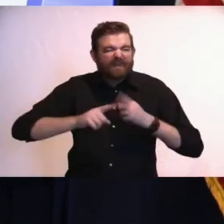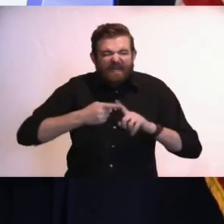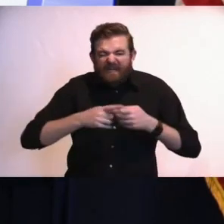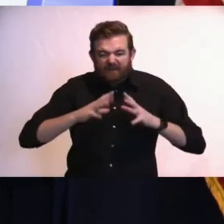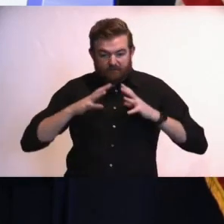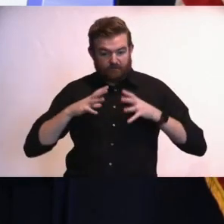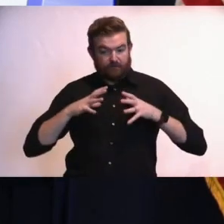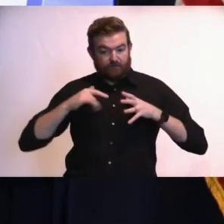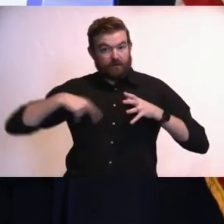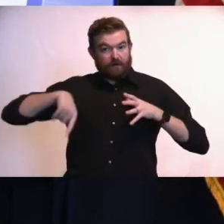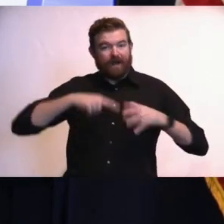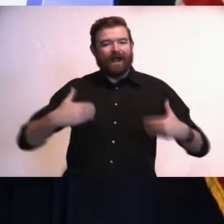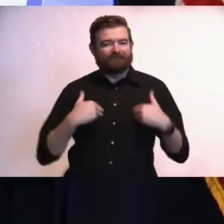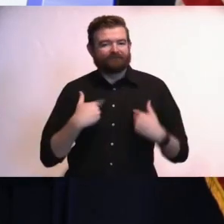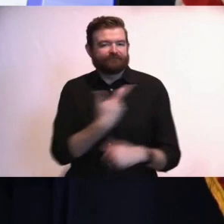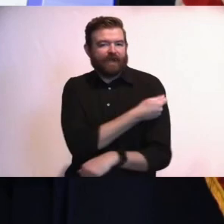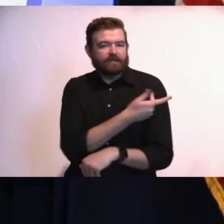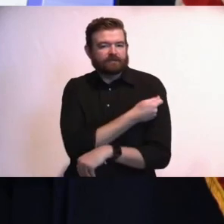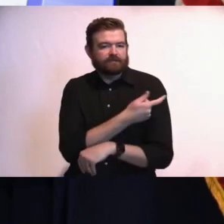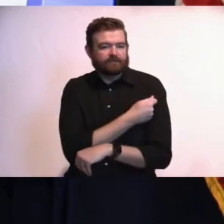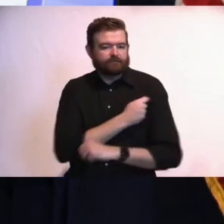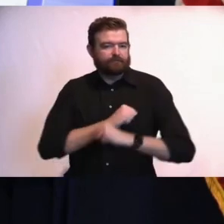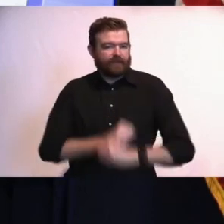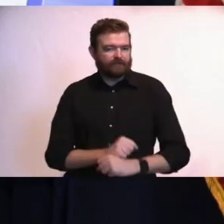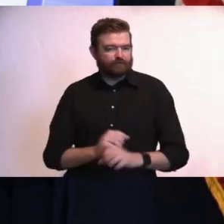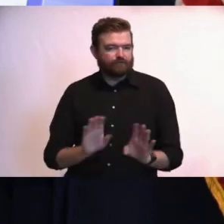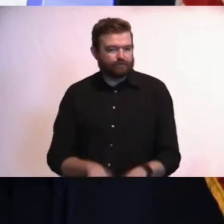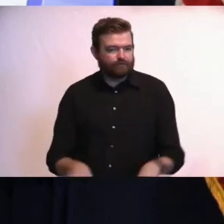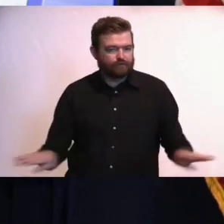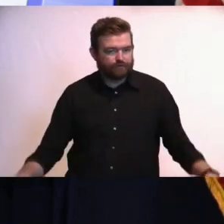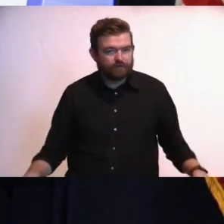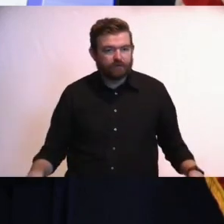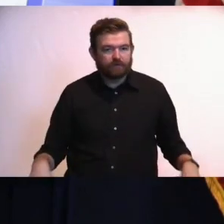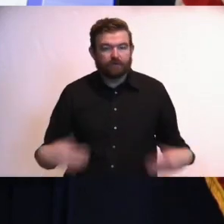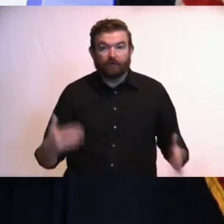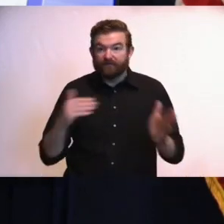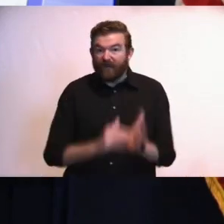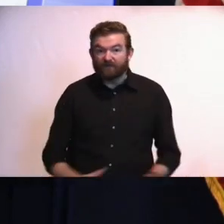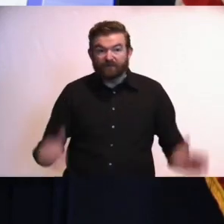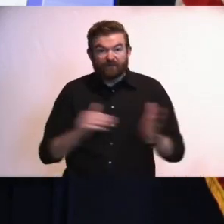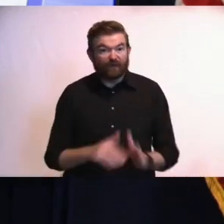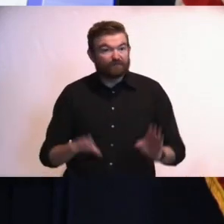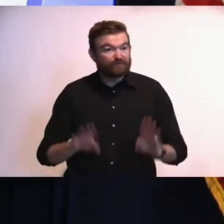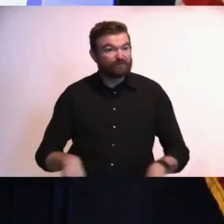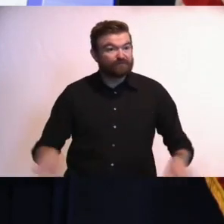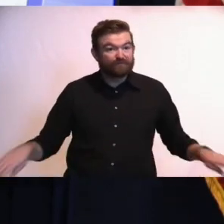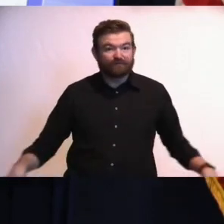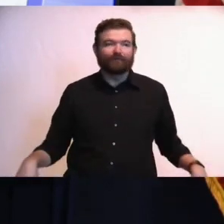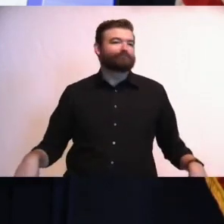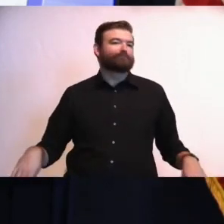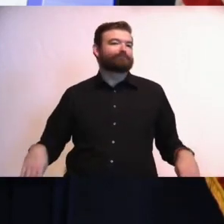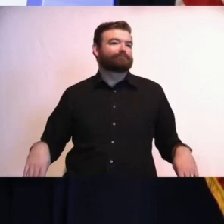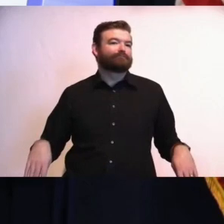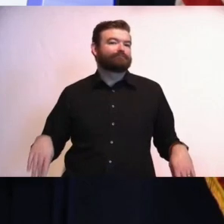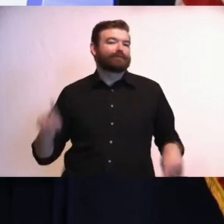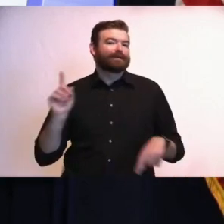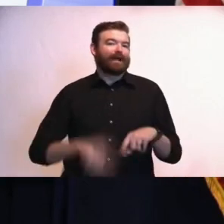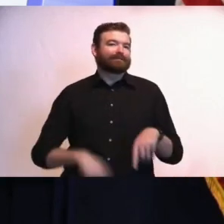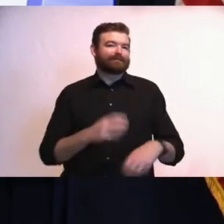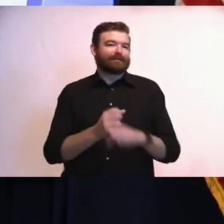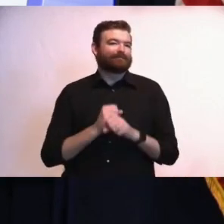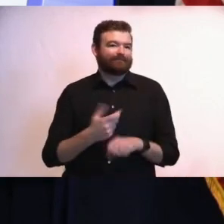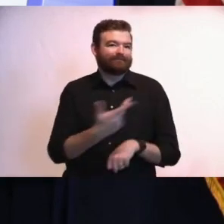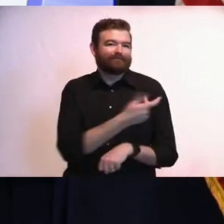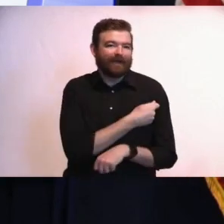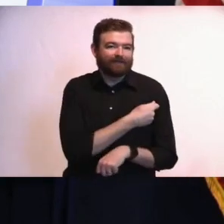children under the age of 5 are not yet eligible for any COVID-19 vaccination. They are all